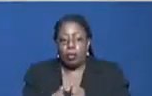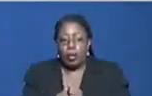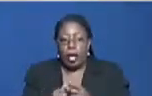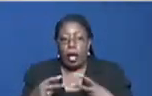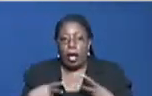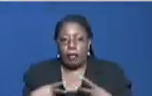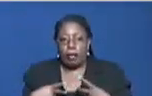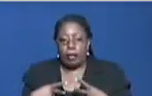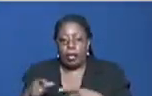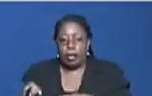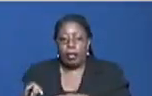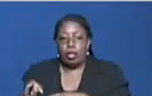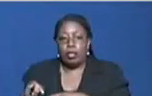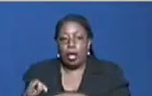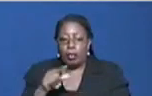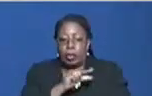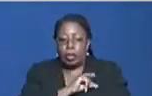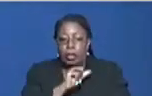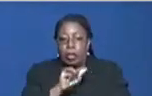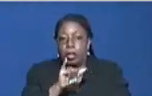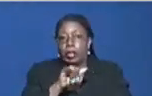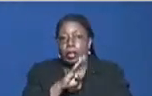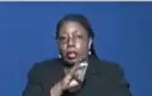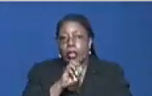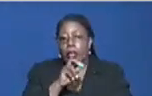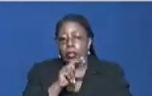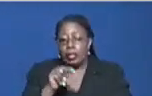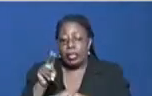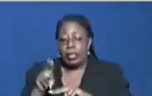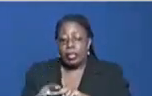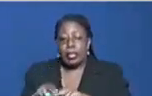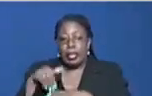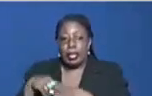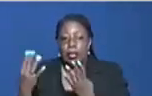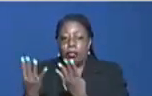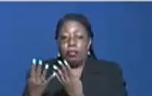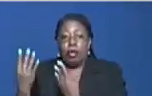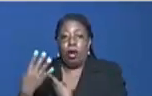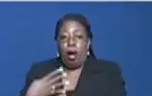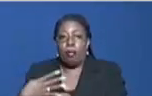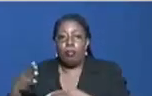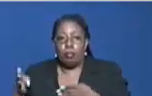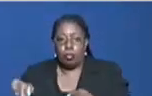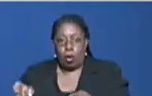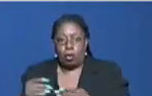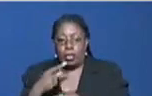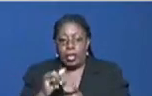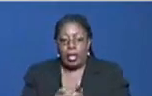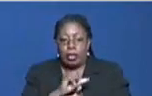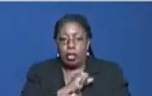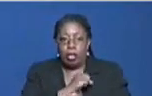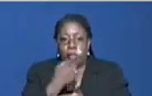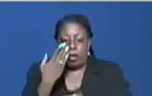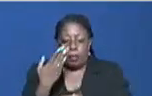his client sit in the prisoner's dock and Supreme Court Justice Sherrill Grant Thompson's history, which he claimed might be cause